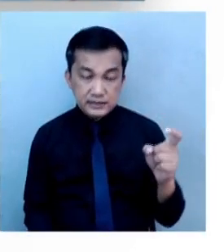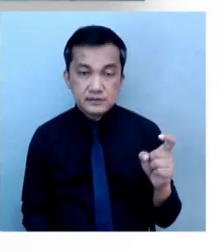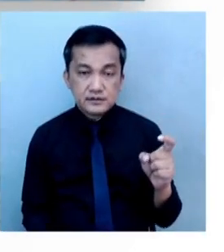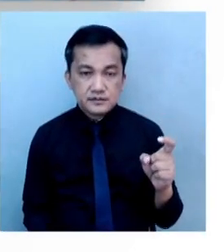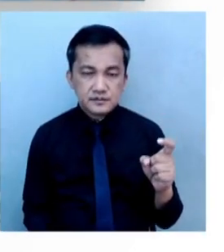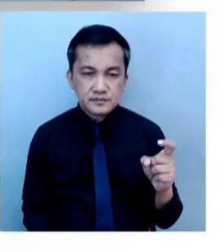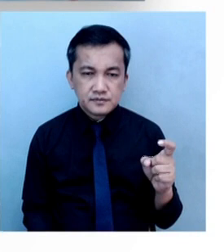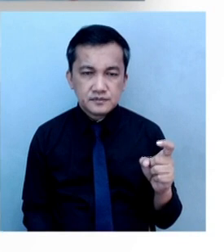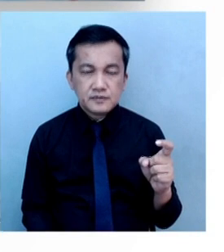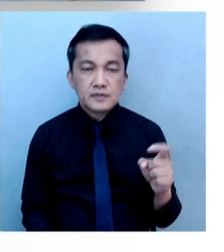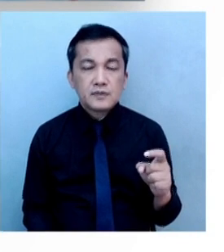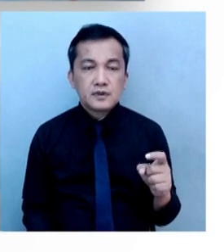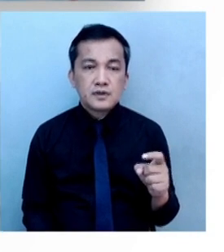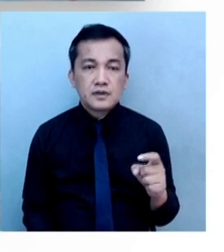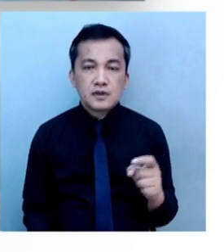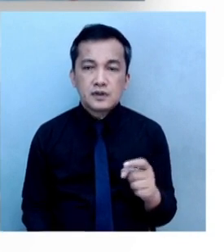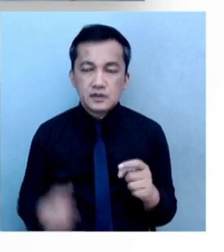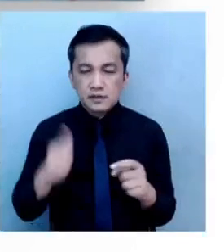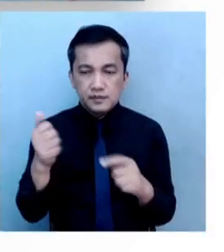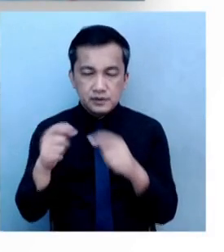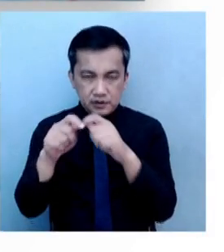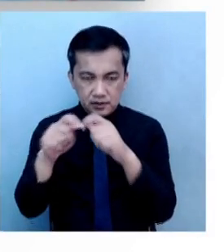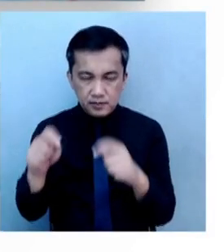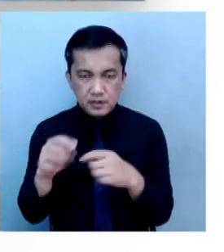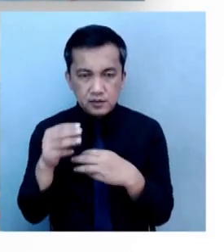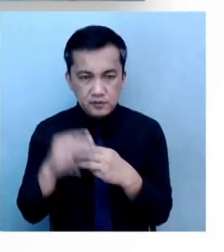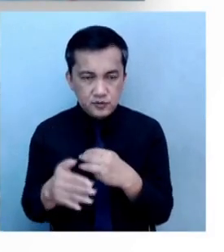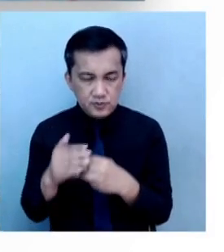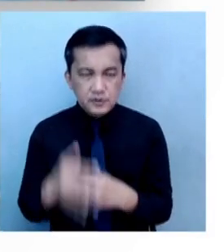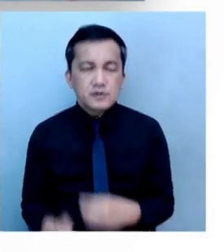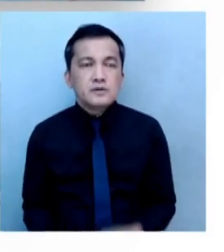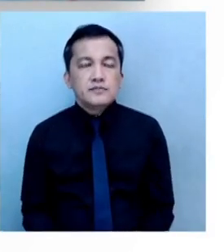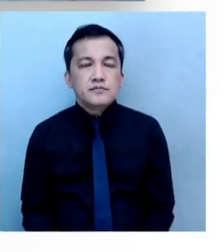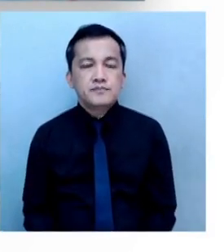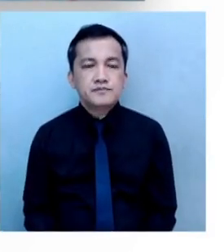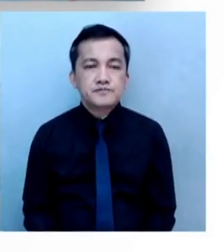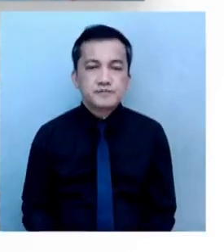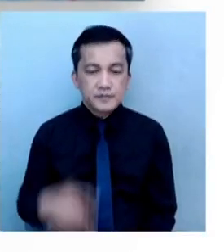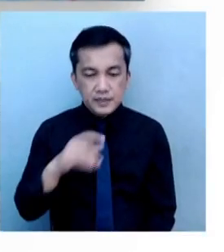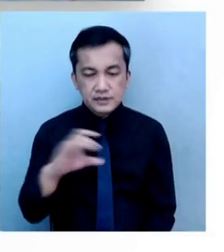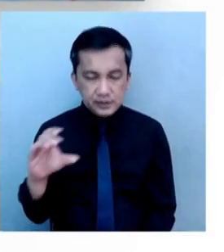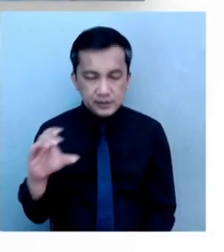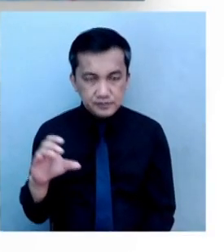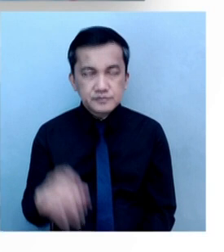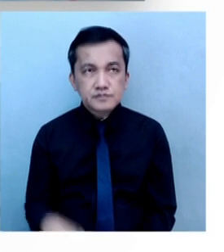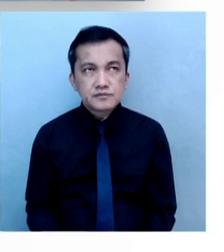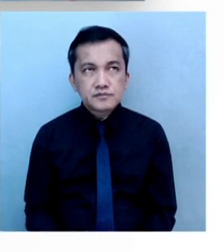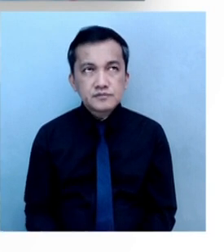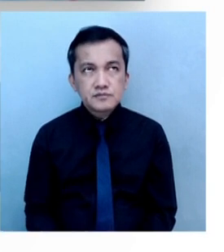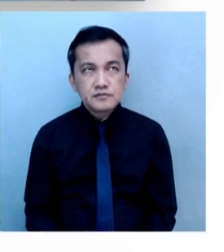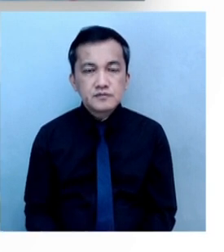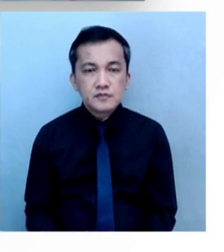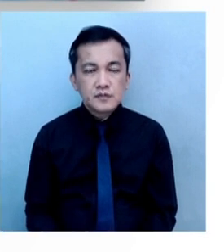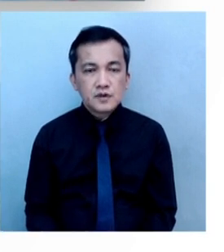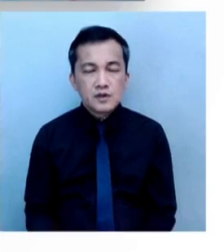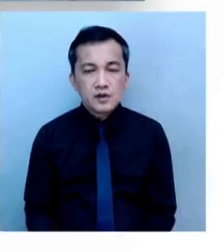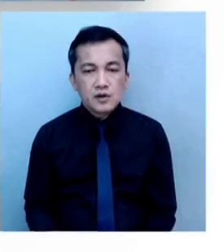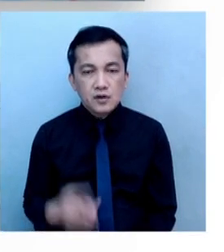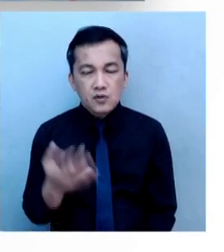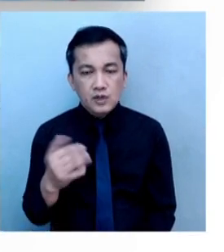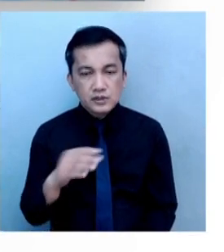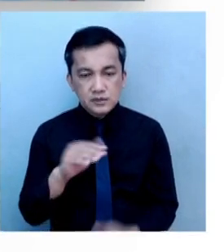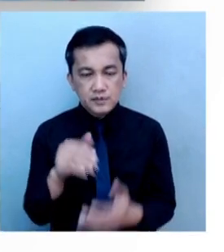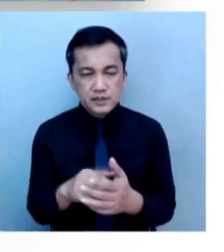mga terminal na sa Monumento, Pasay. So, kasi doon sa main terminal, meron